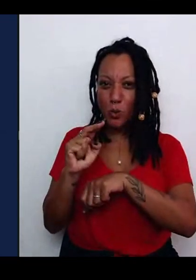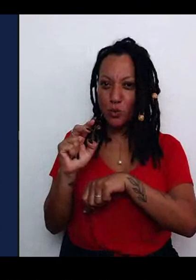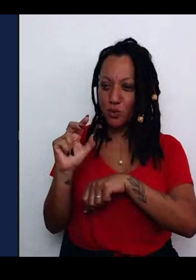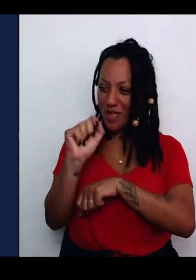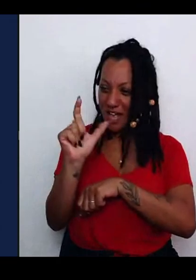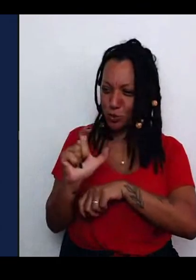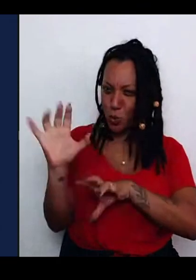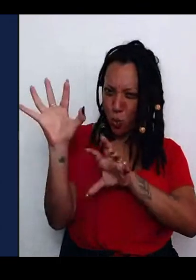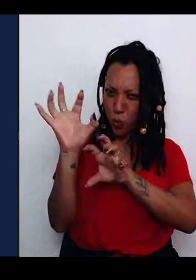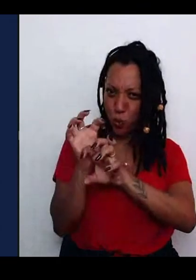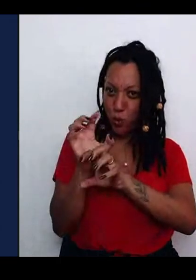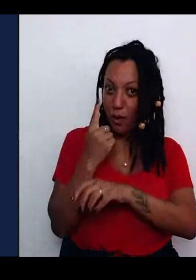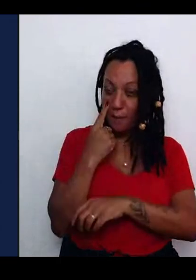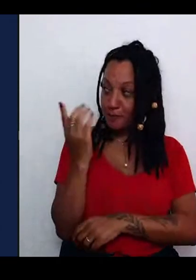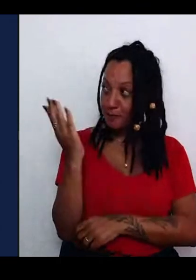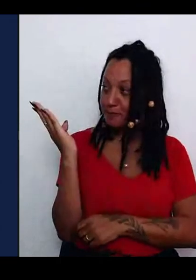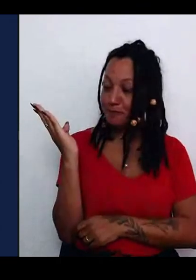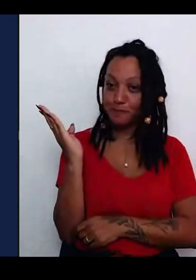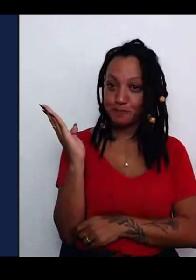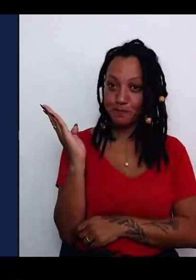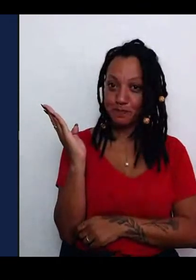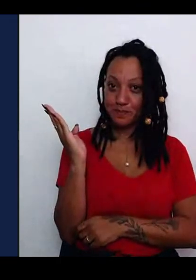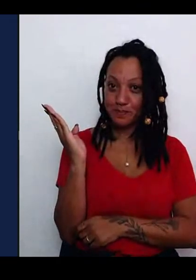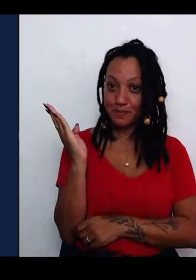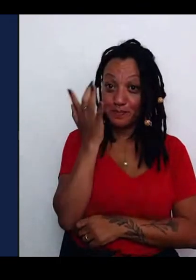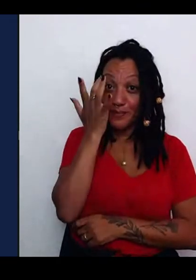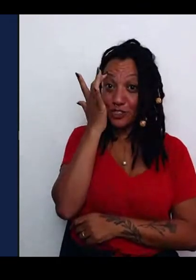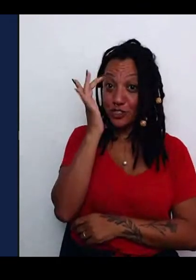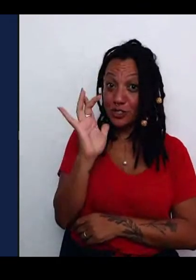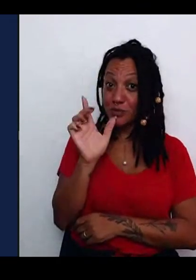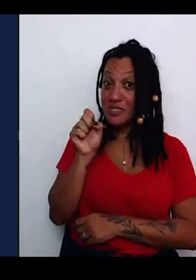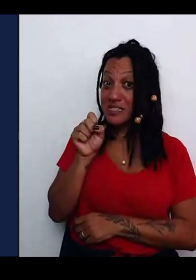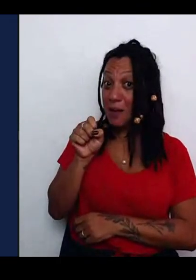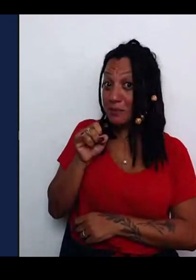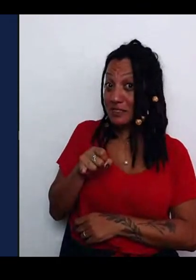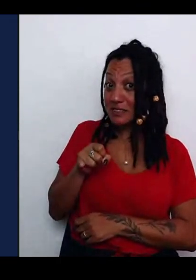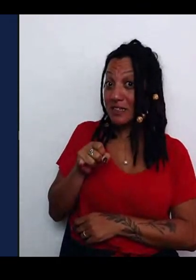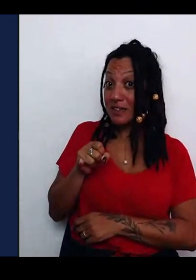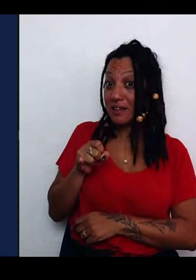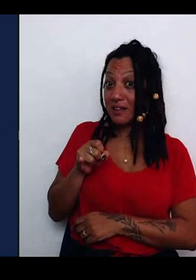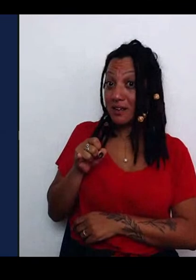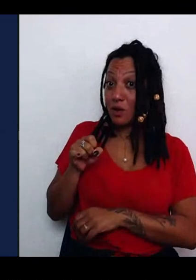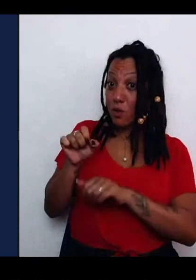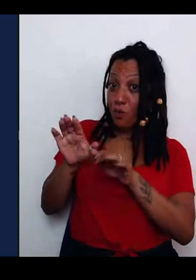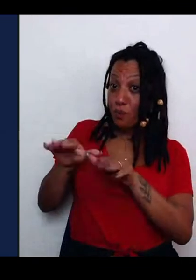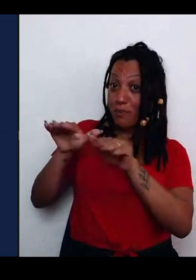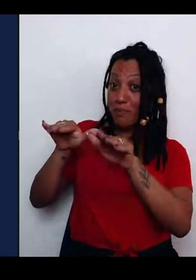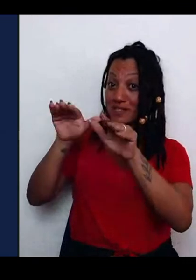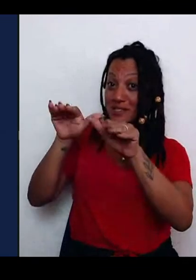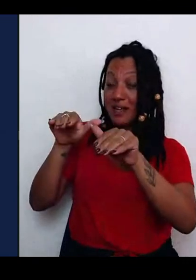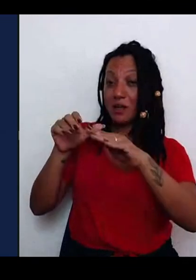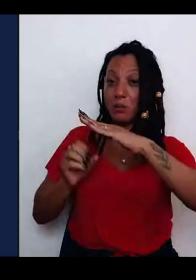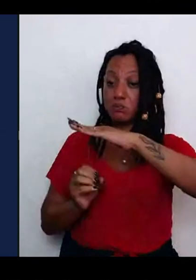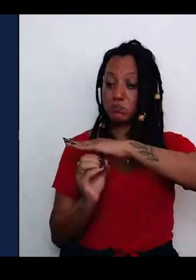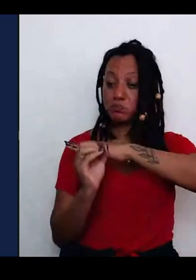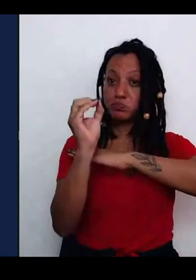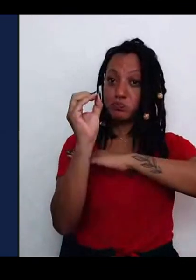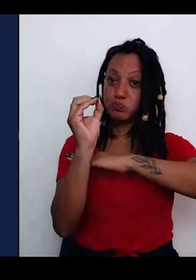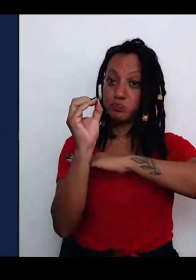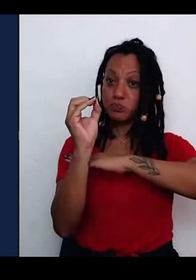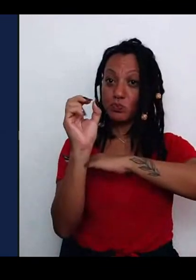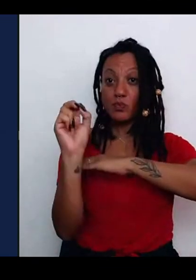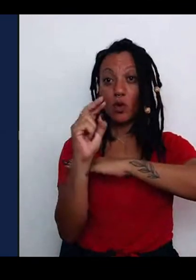was at dusk or Dawn you can't tell but it really doesn't matter because you also don't know where you are and where you're